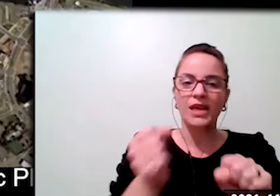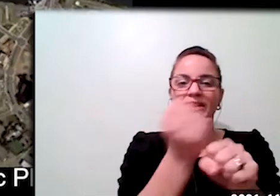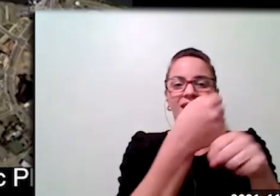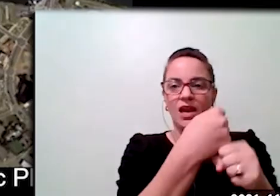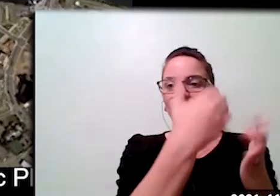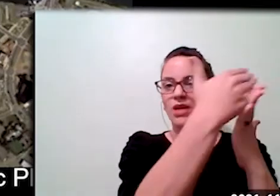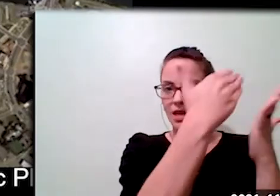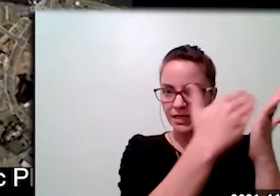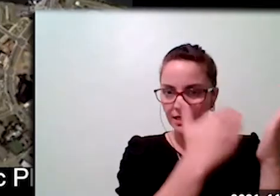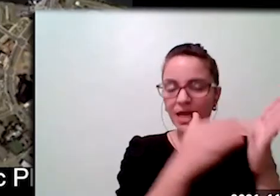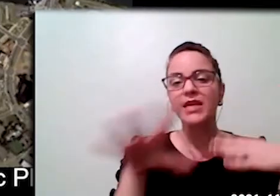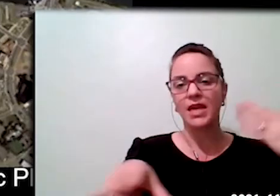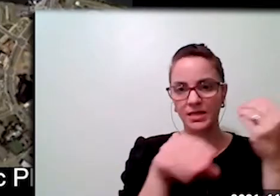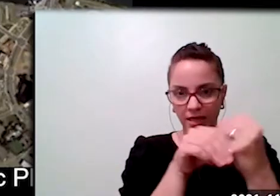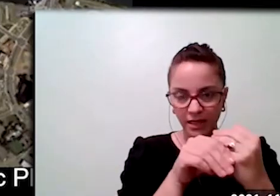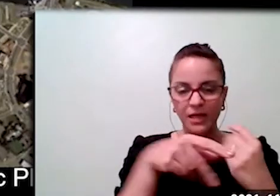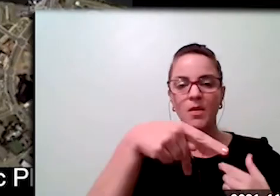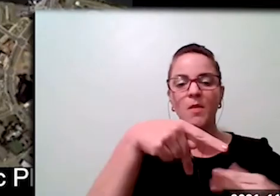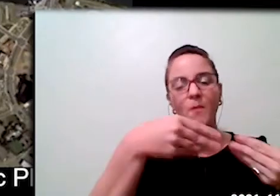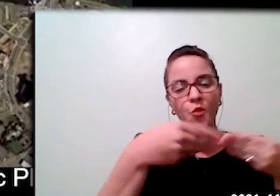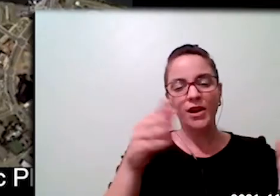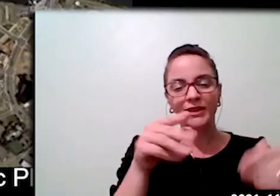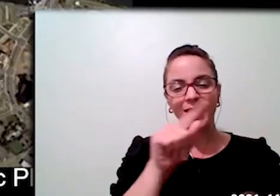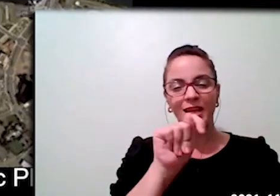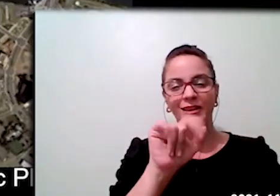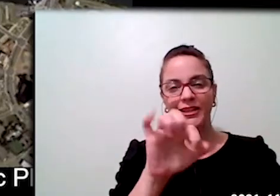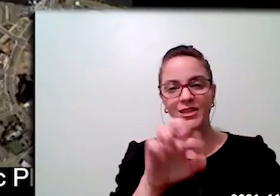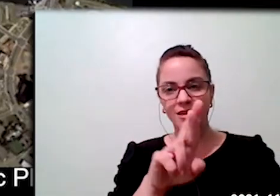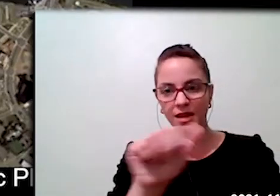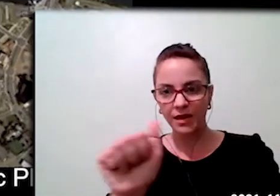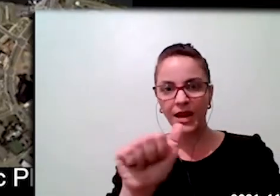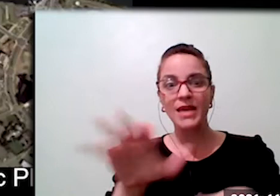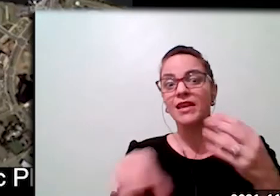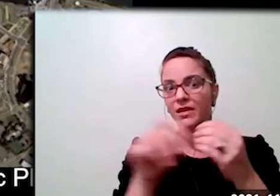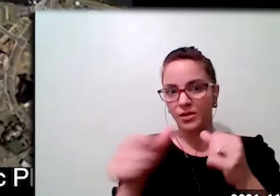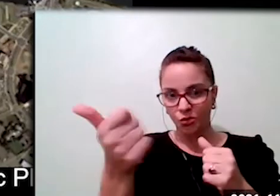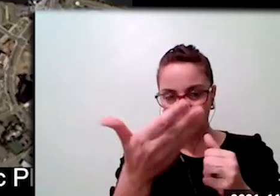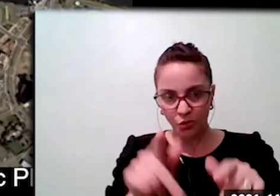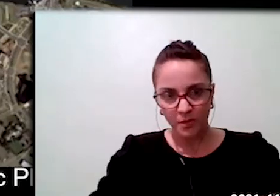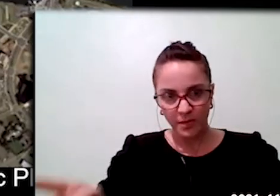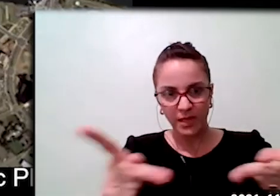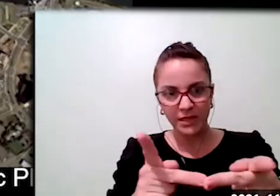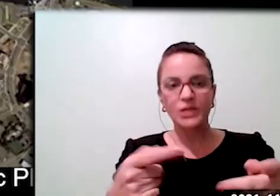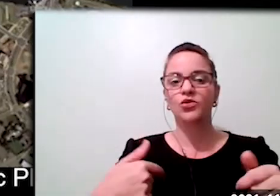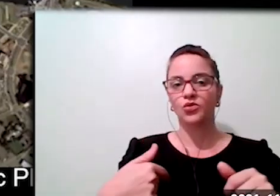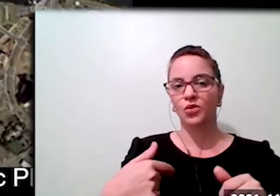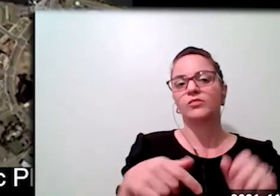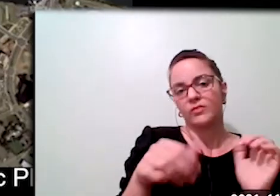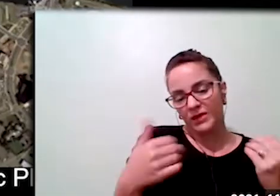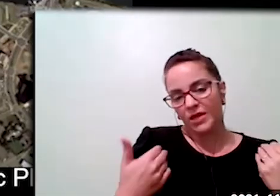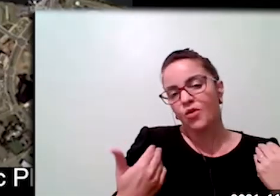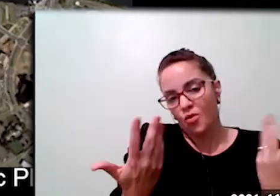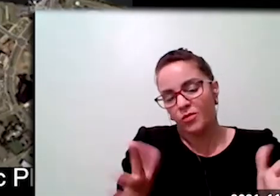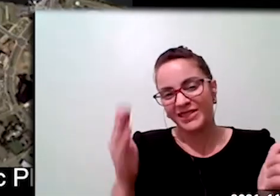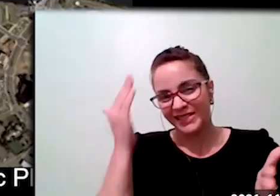Puerta de Tierra Historic District in the National Register of Historic Places. I created that nomination that you see here. This is